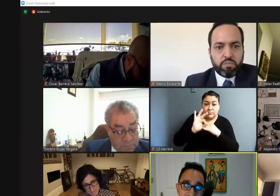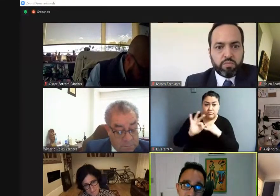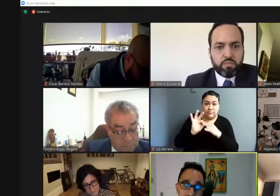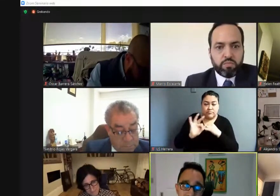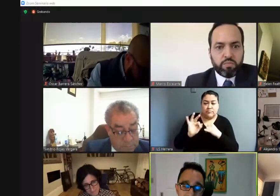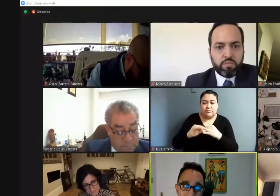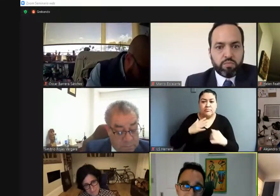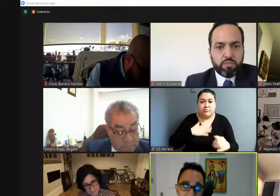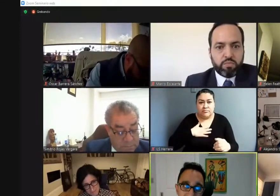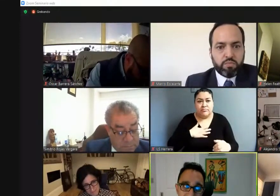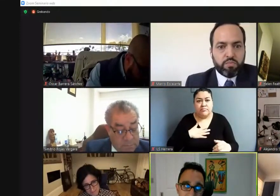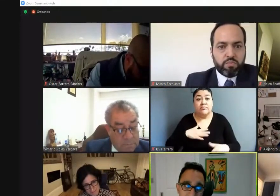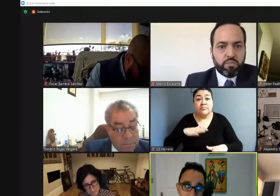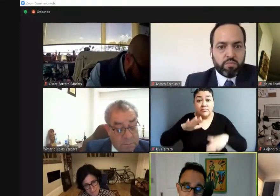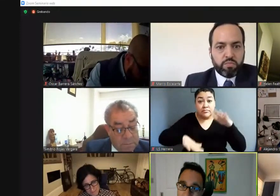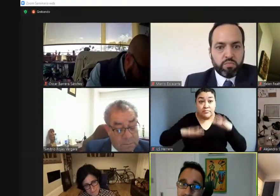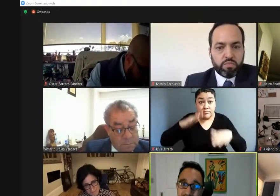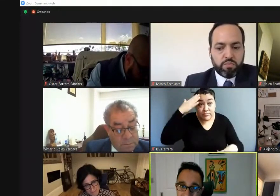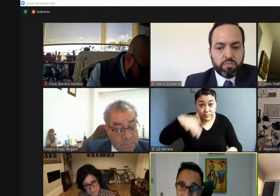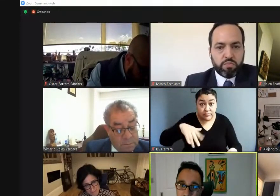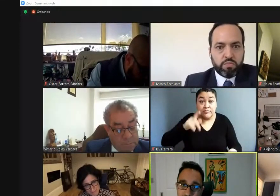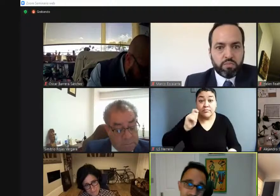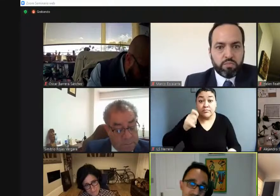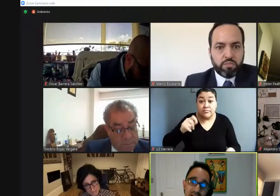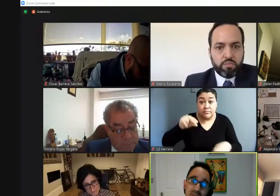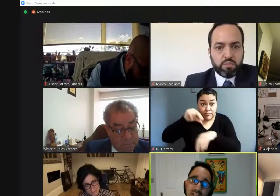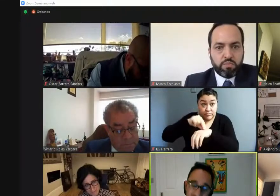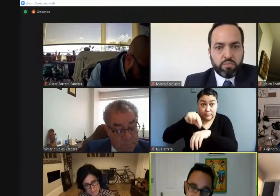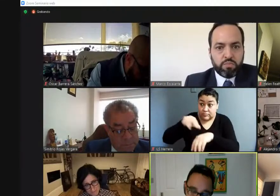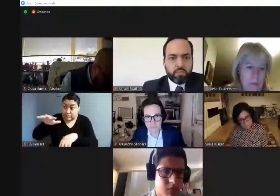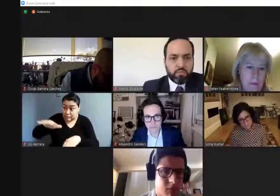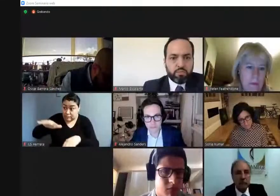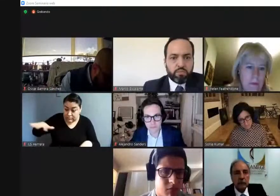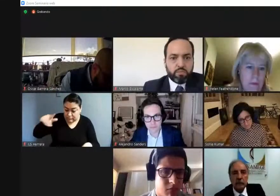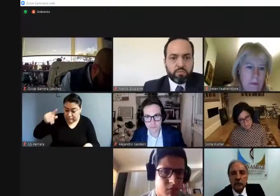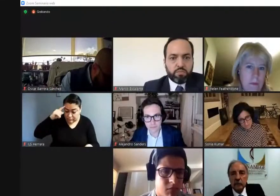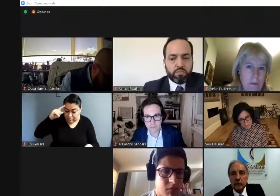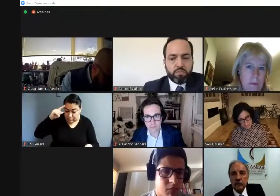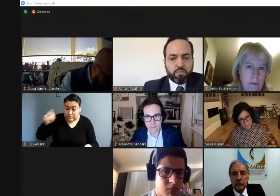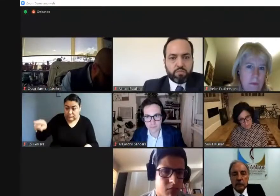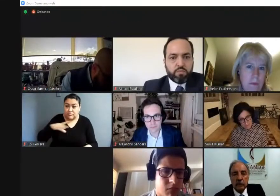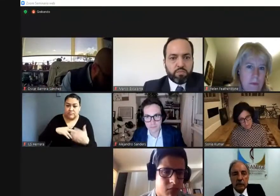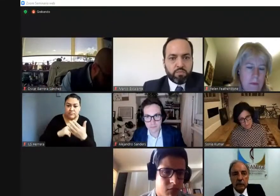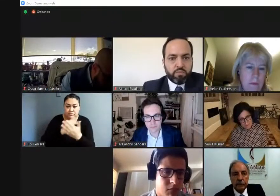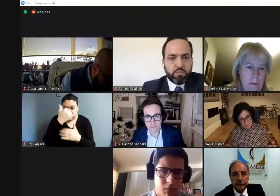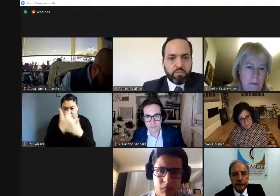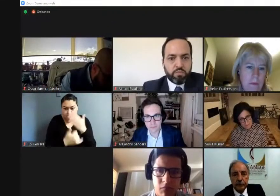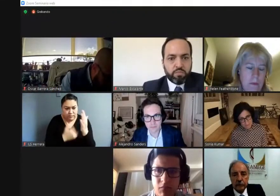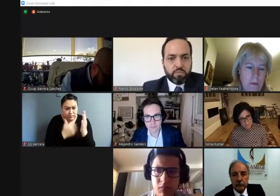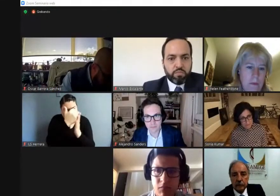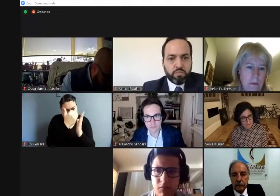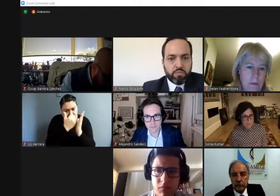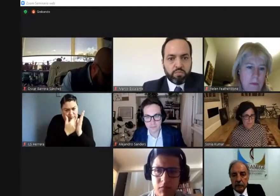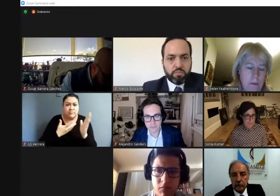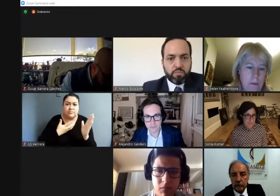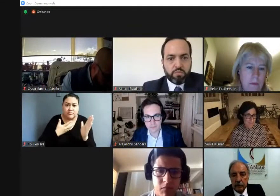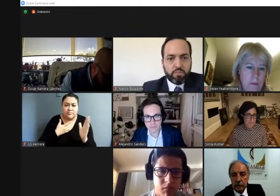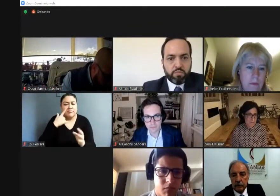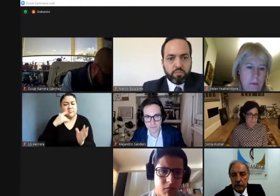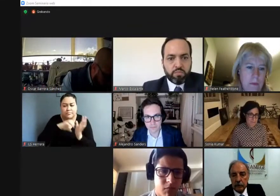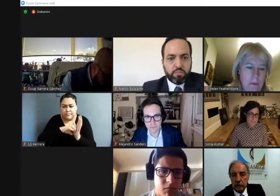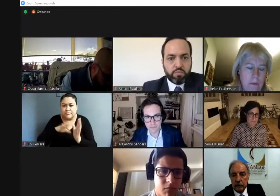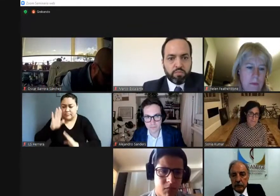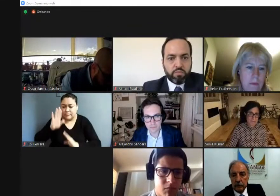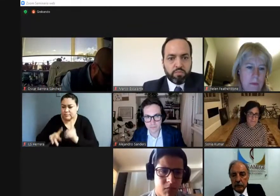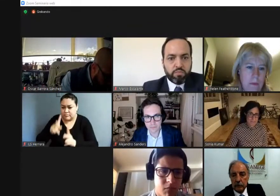to develop job plans where they're able to have dedicated time within their job plans to have space for